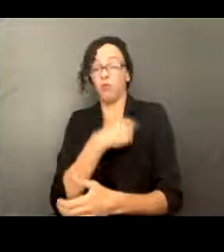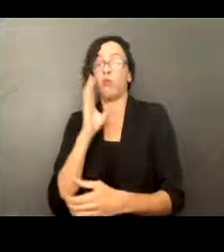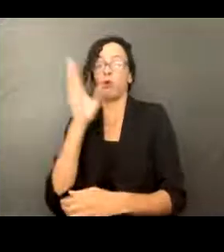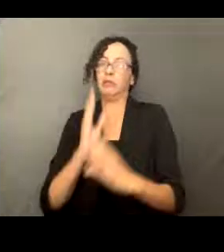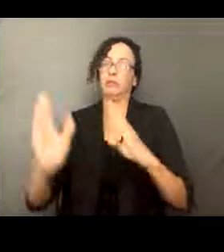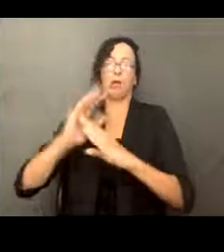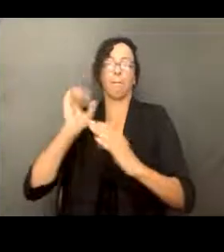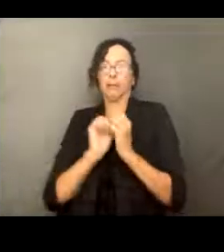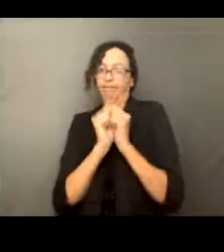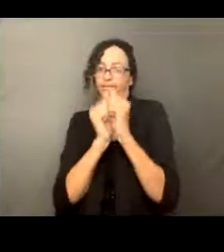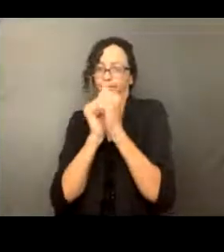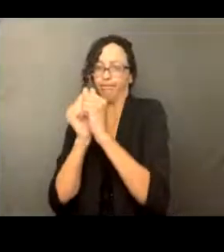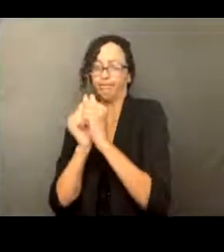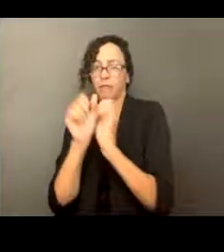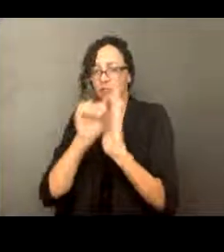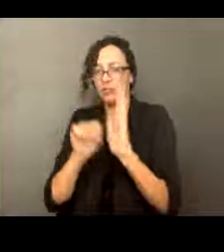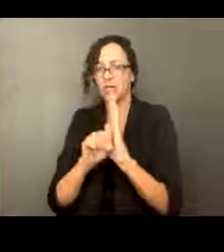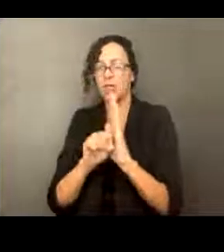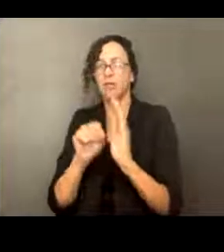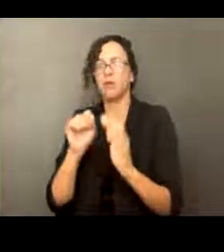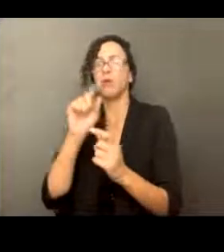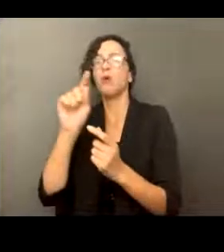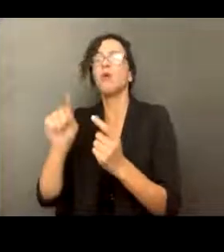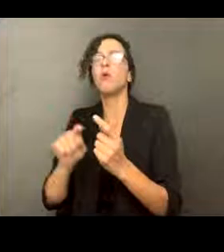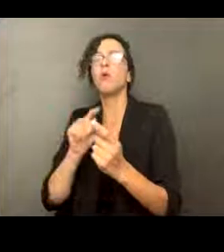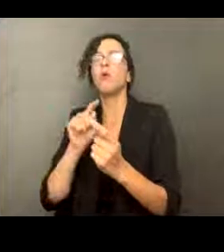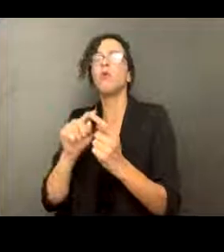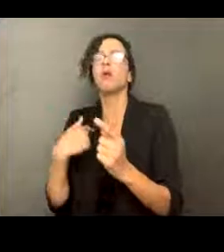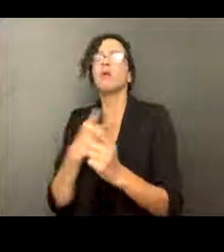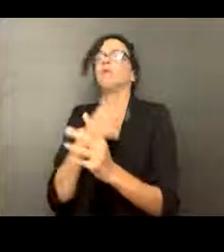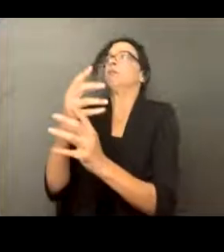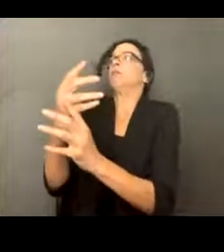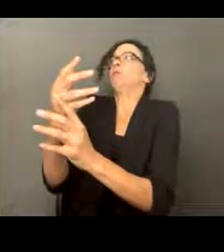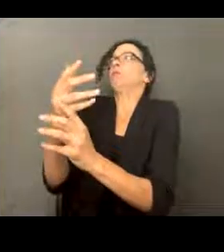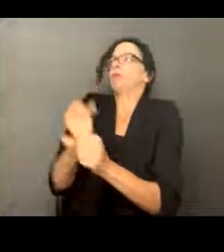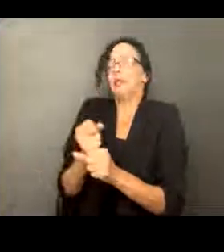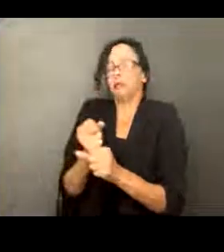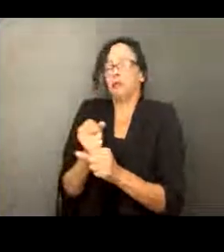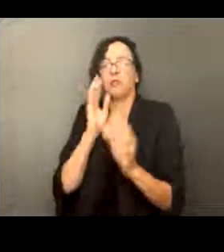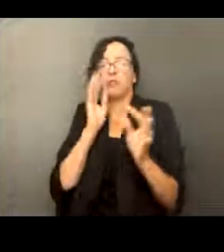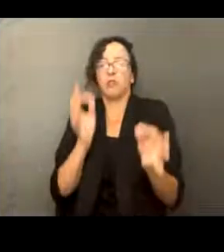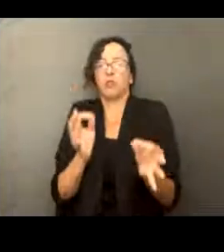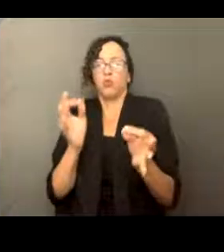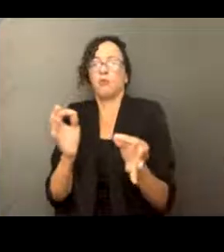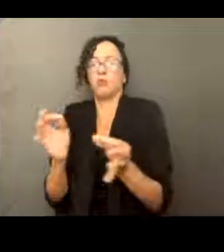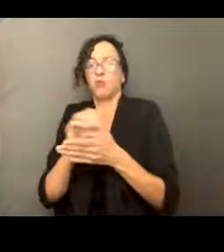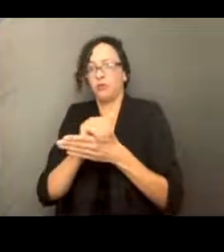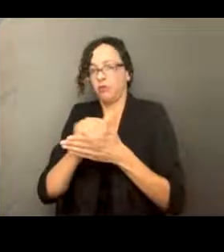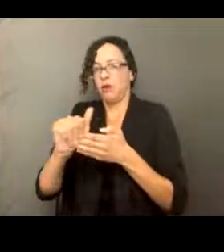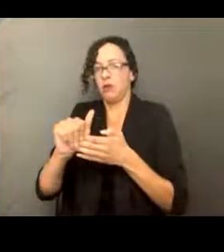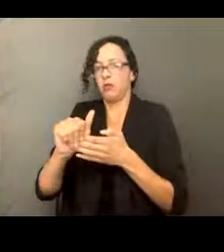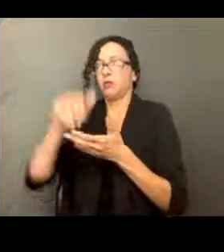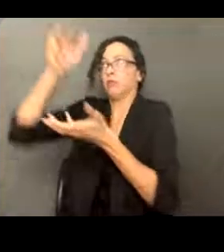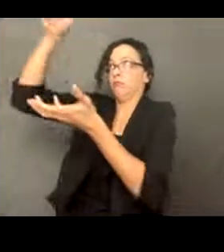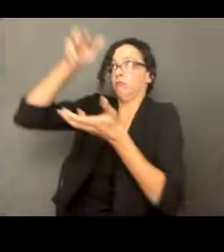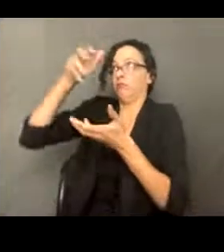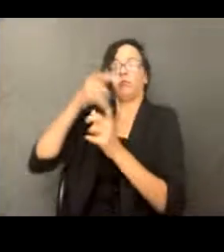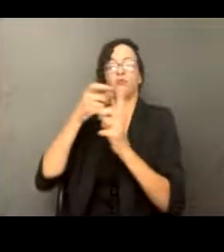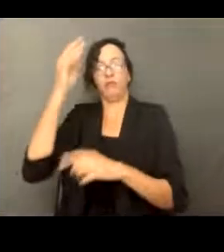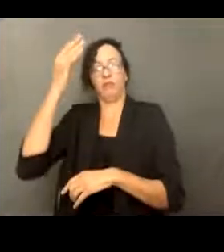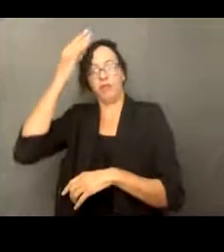to landing those discretionary dollars from the federal government, from the US